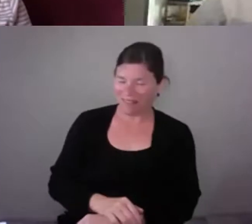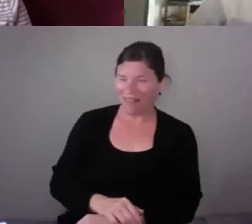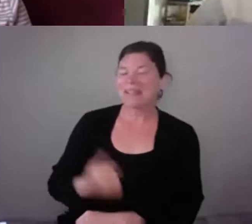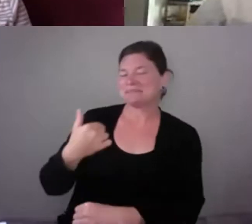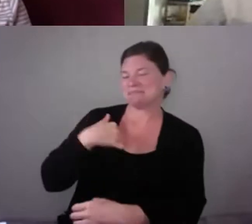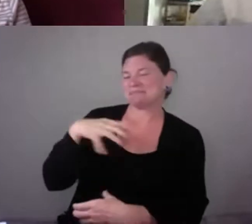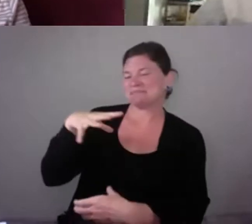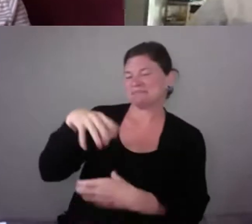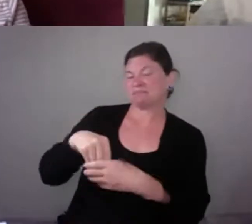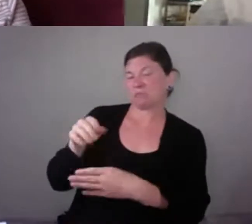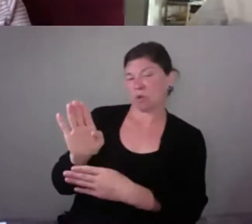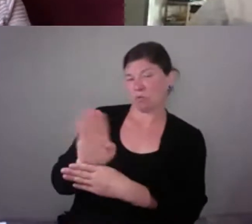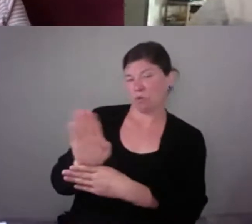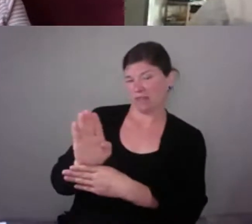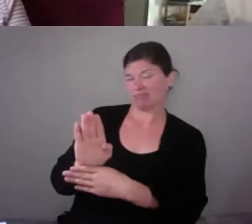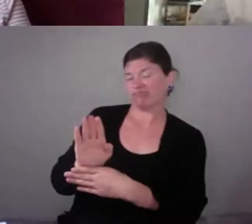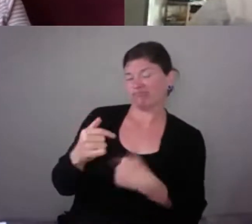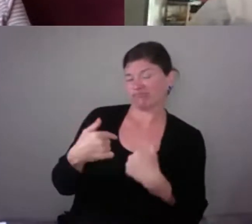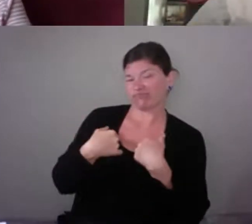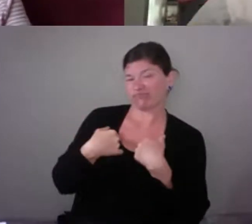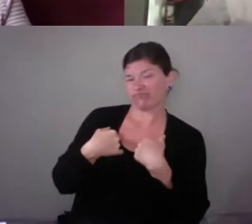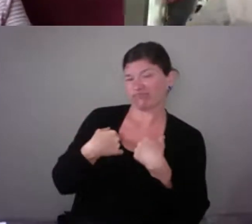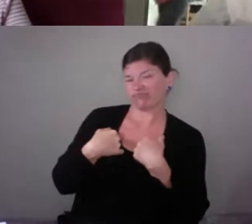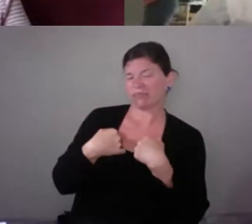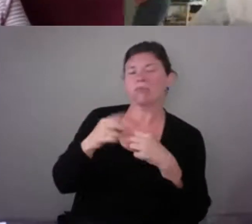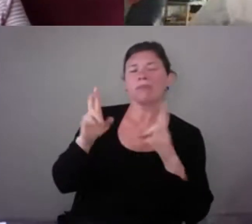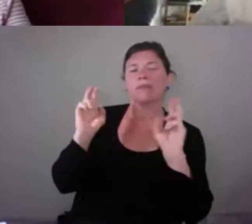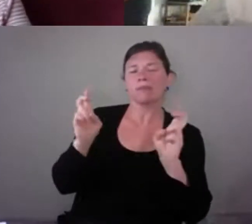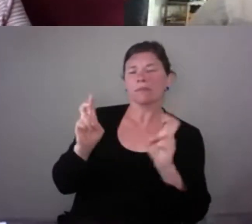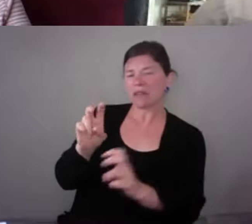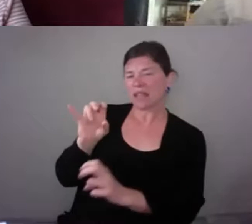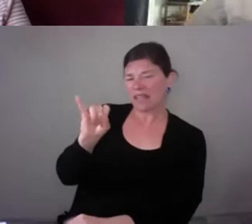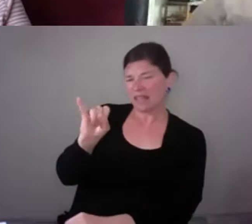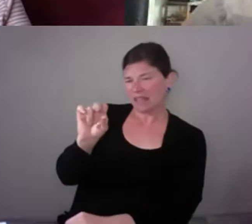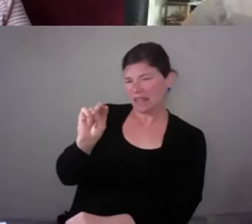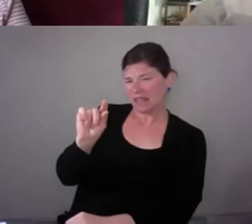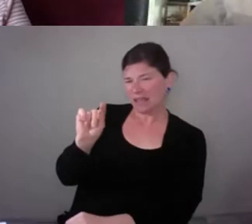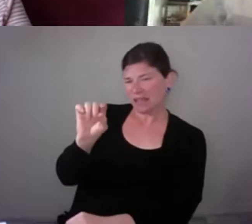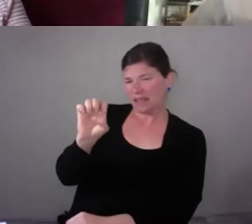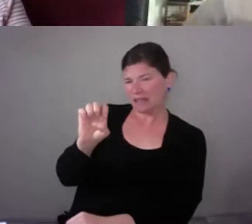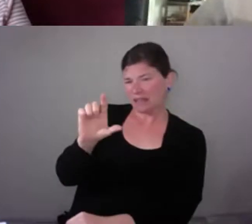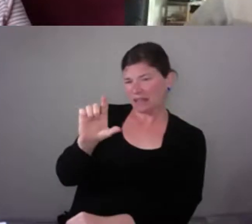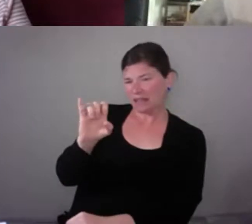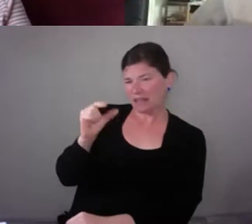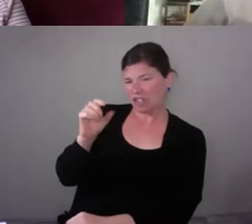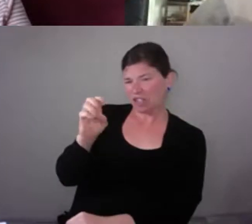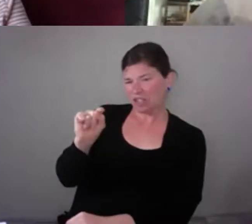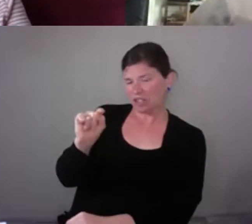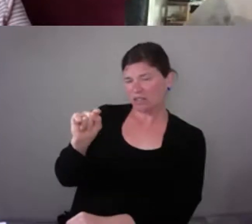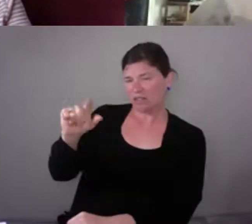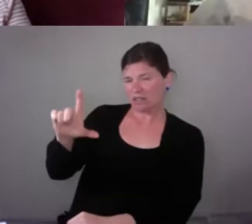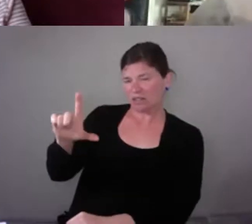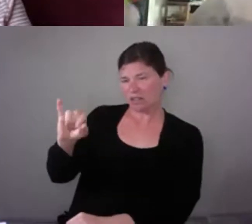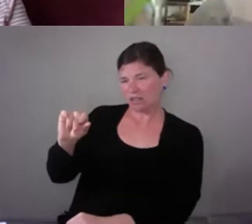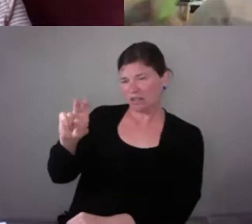movie. I was in the movie Intelligent Lives, and it's a movie about uh, it